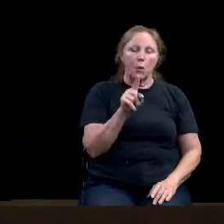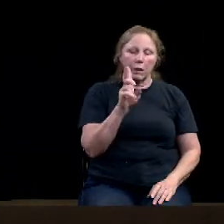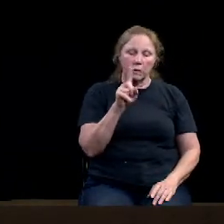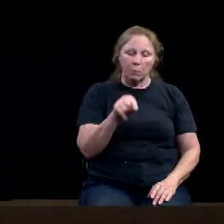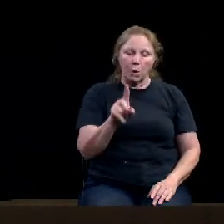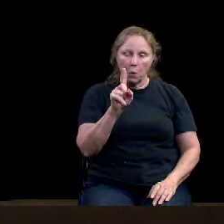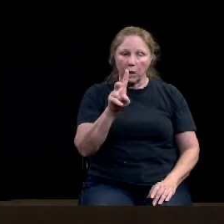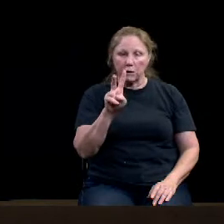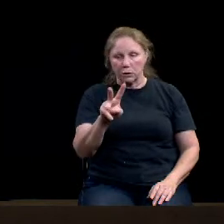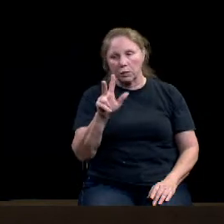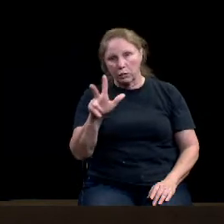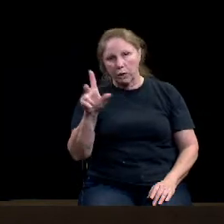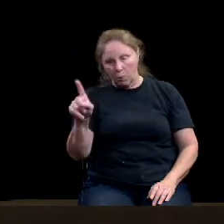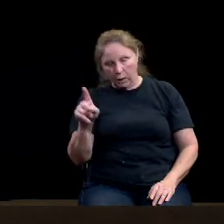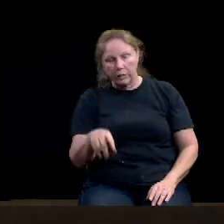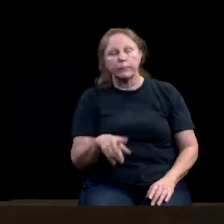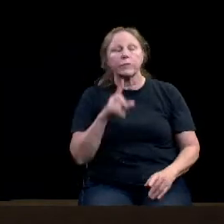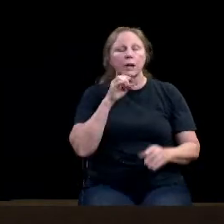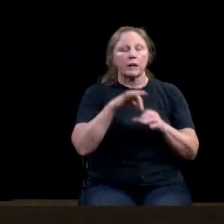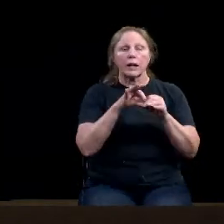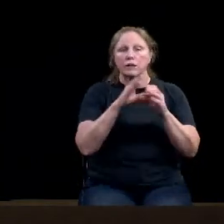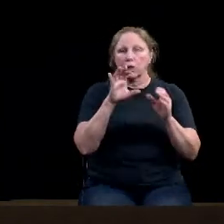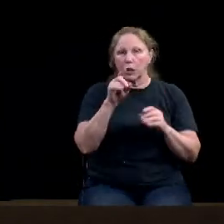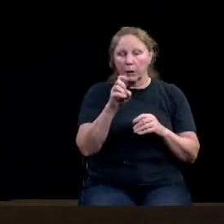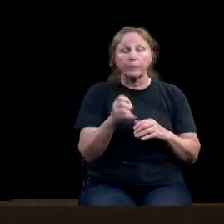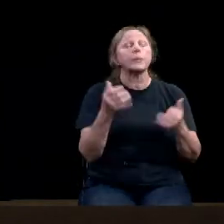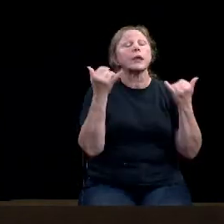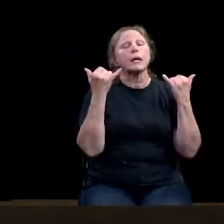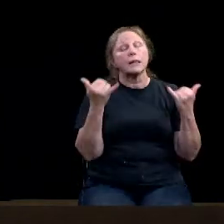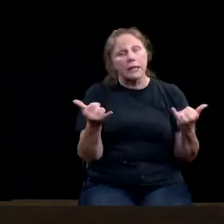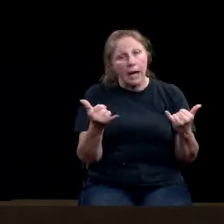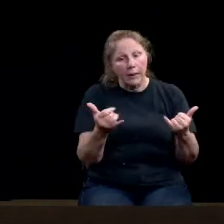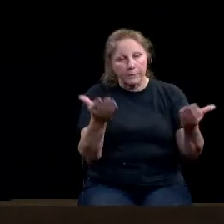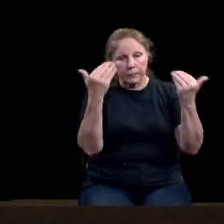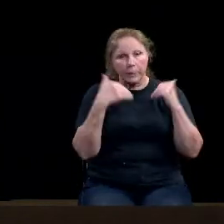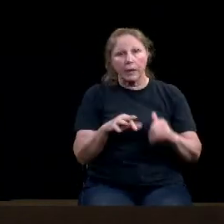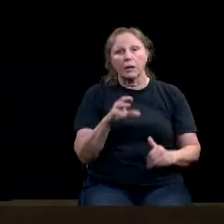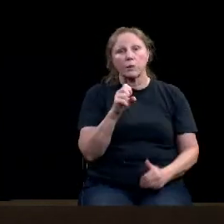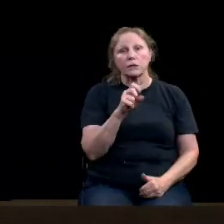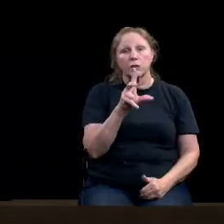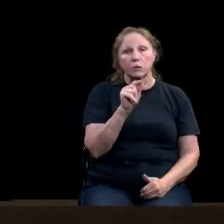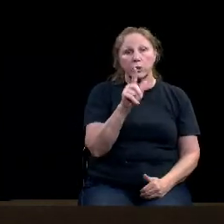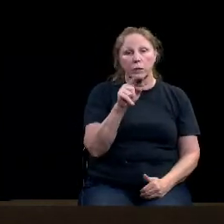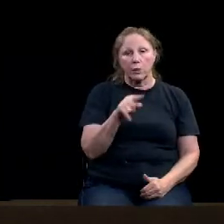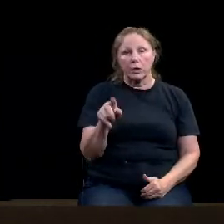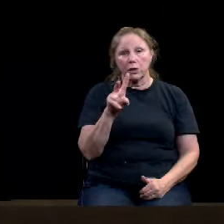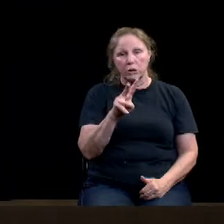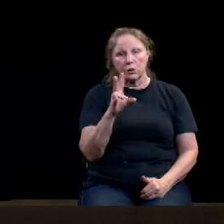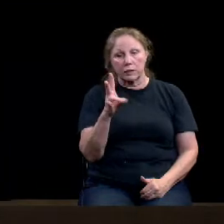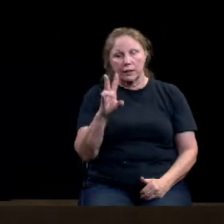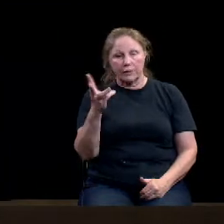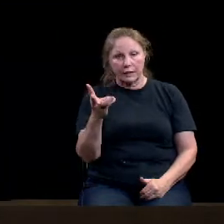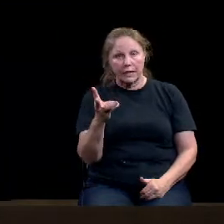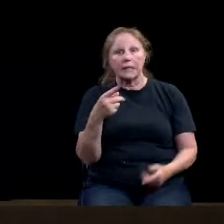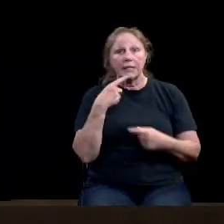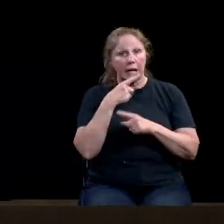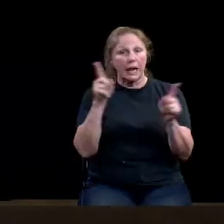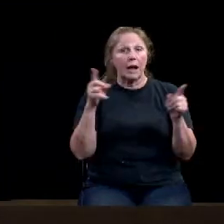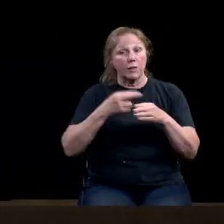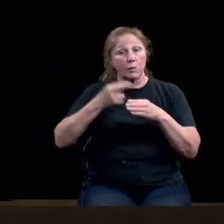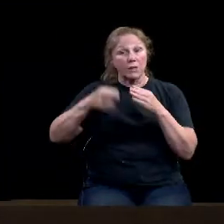2021-276 declaring the results of the general election for the District 5 election held on May 1st, 2021. Is there a